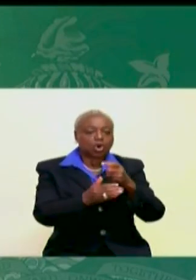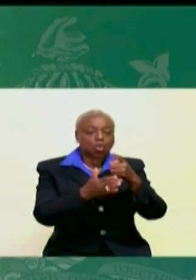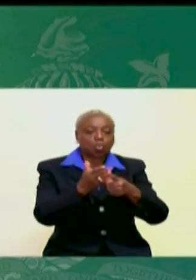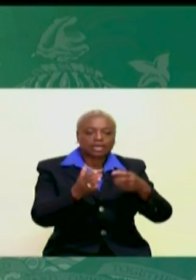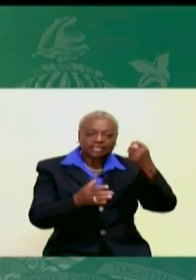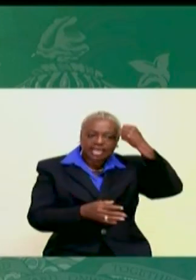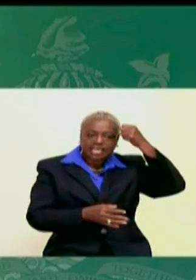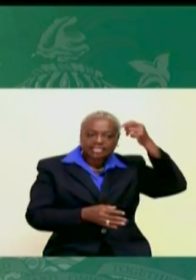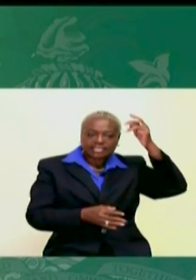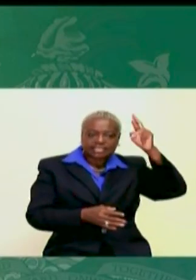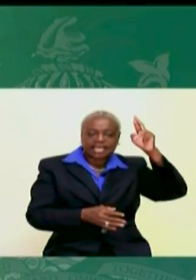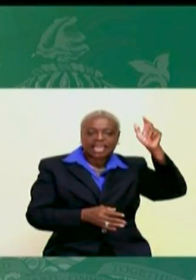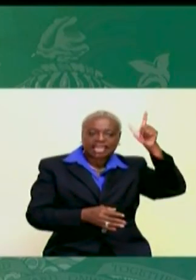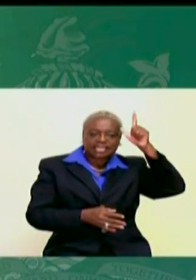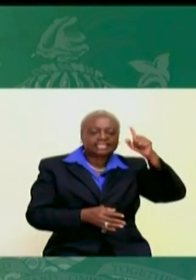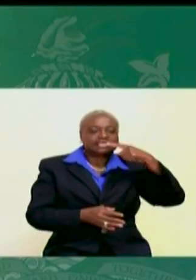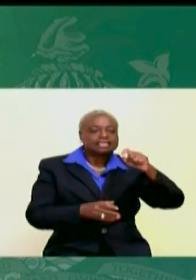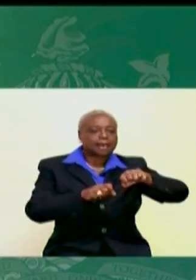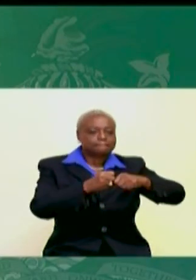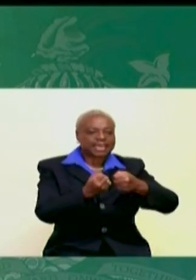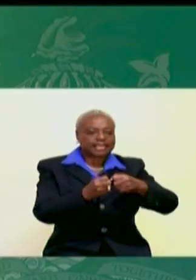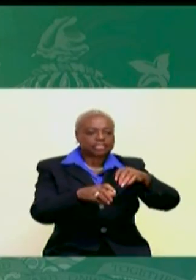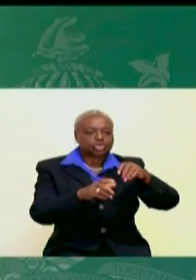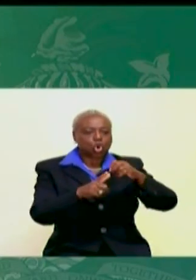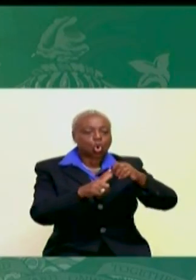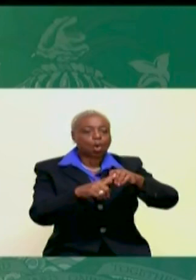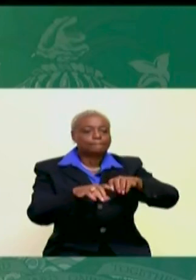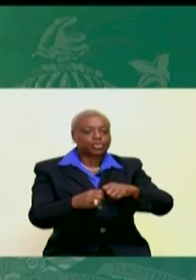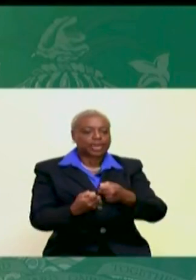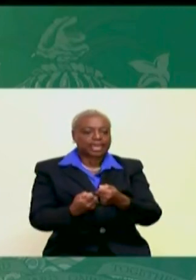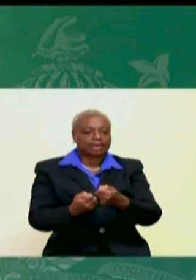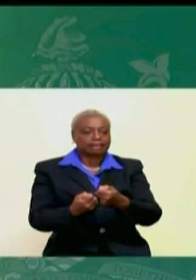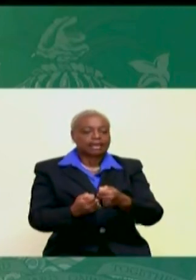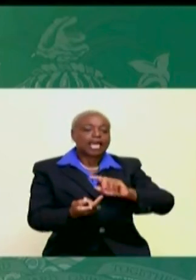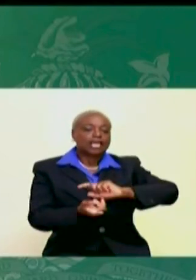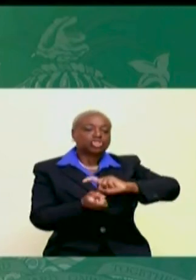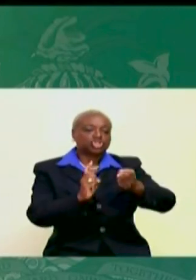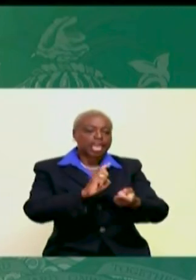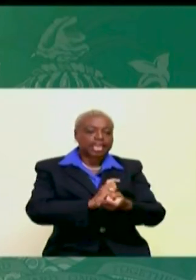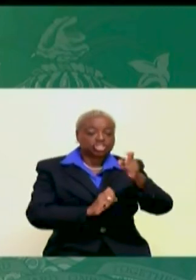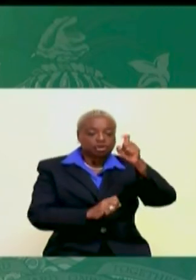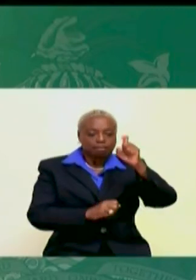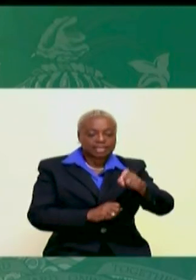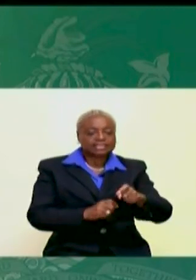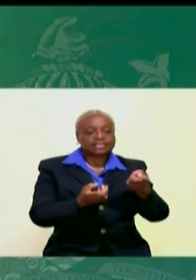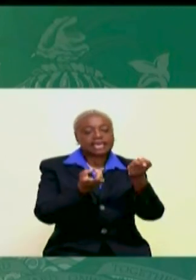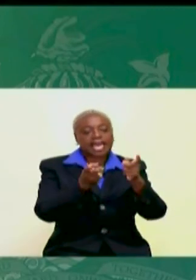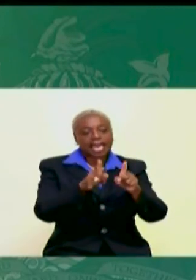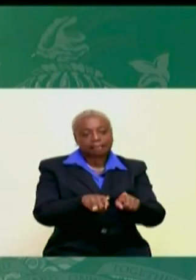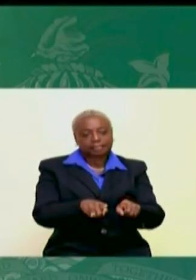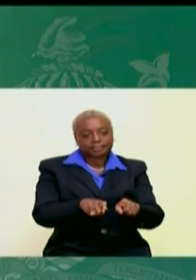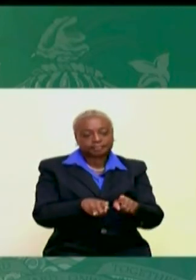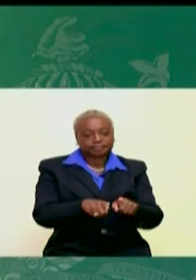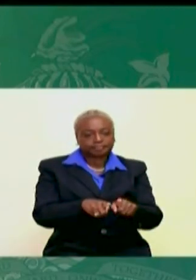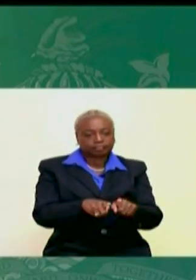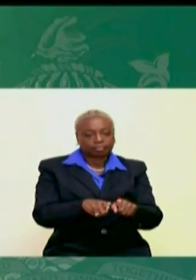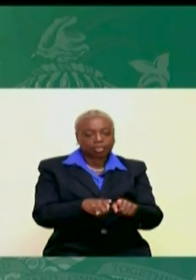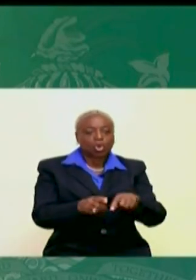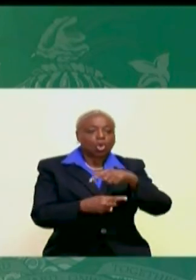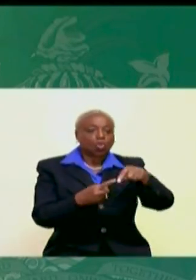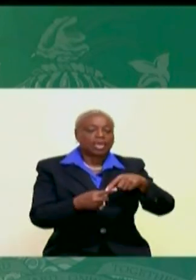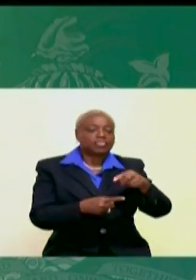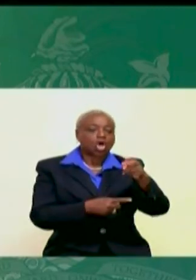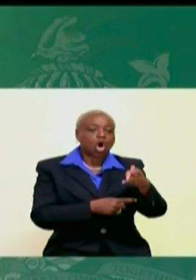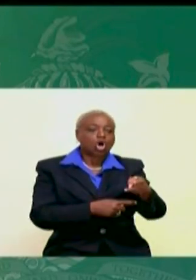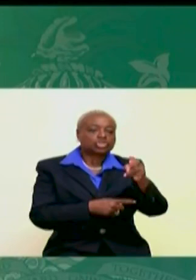about bend or break. Now he is change must happen. Yes. Change must happen, Madam Speaker. And we're forgetting that when the Hawkesbury Creek